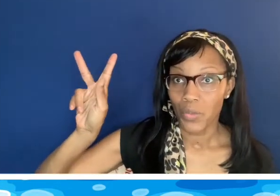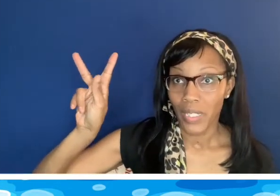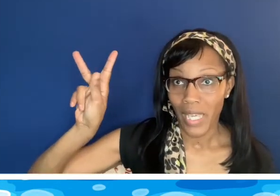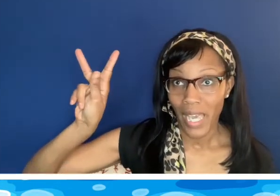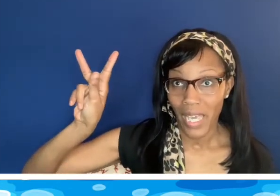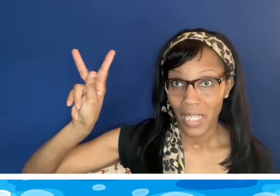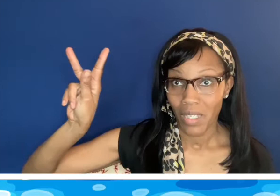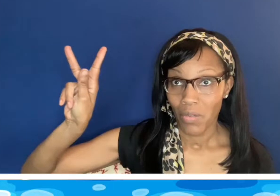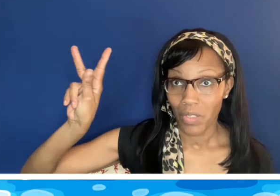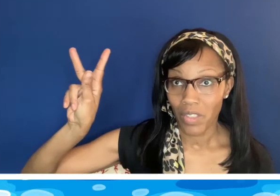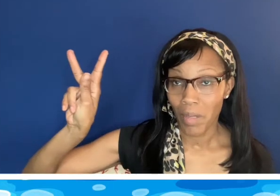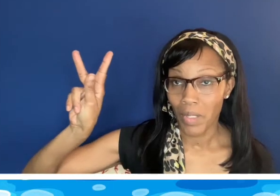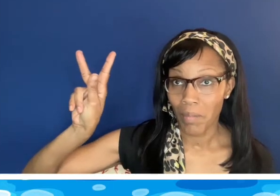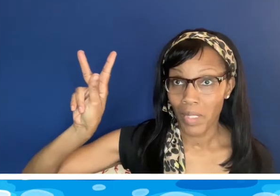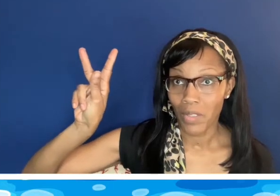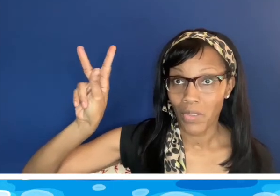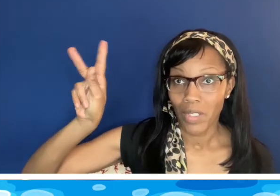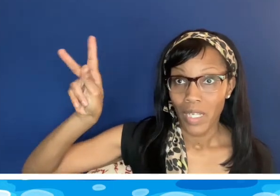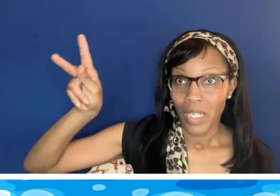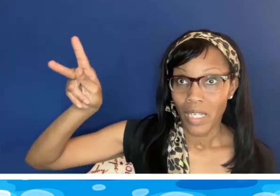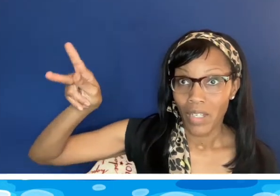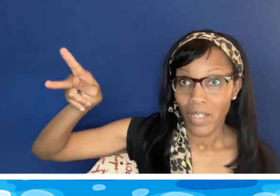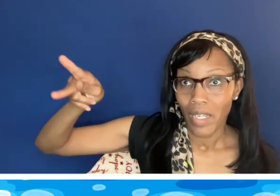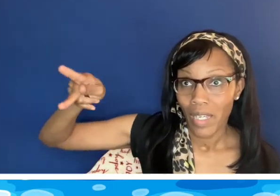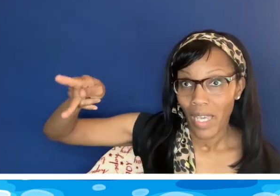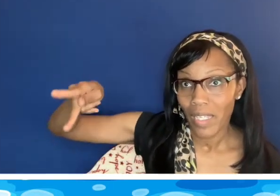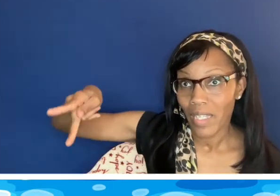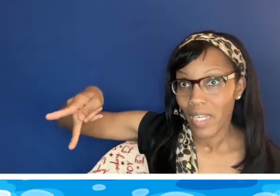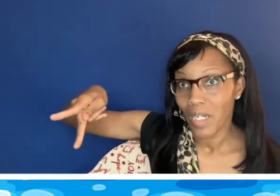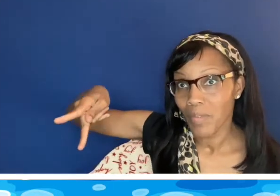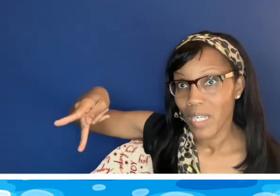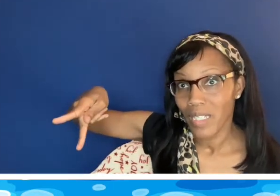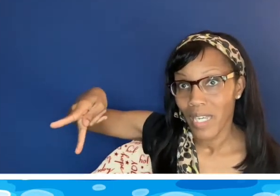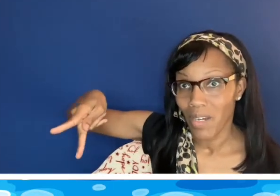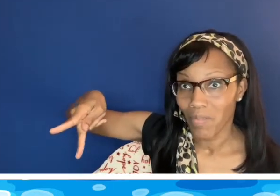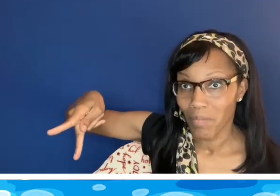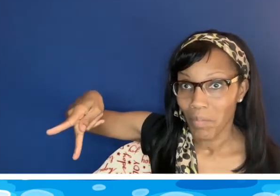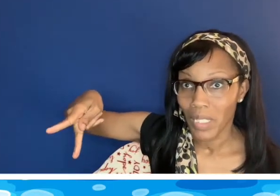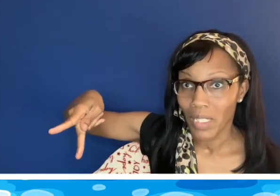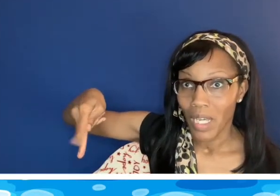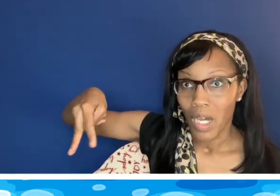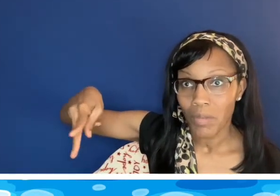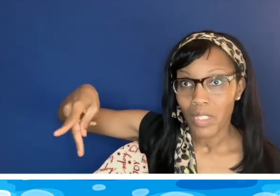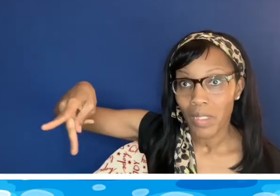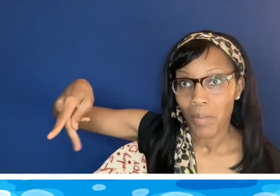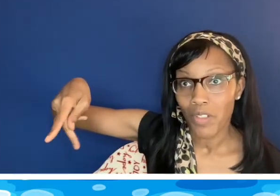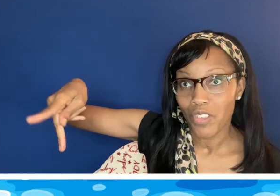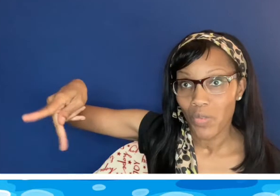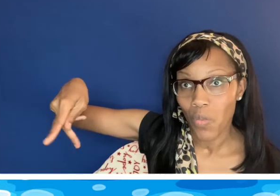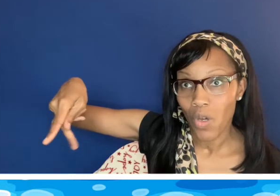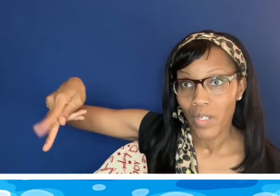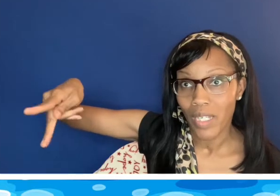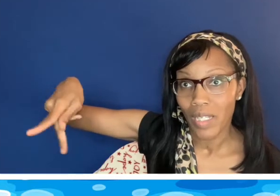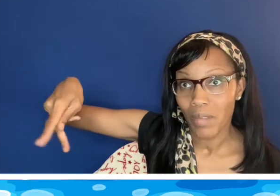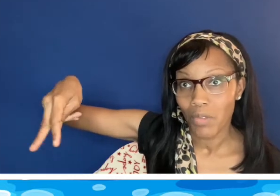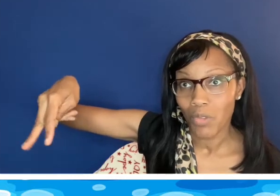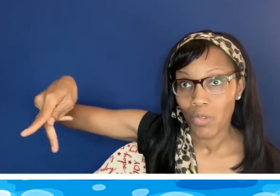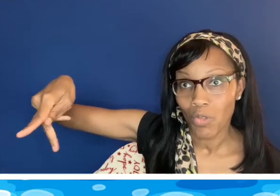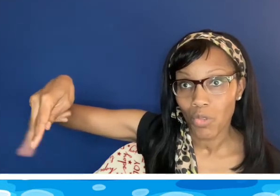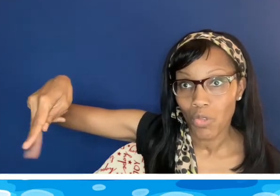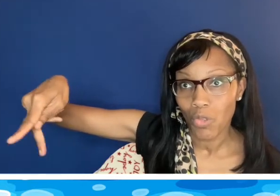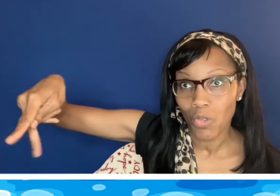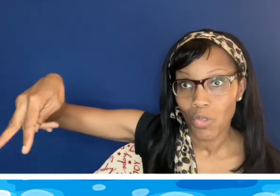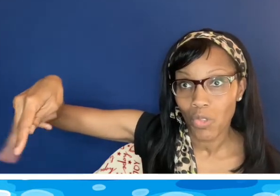let's do a K, the thumb in the middle. Now hang that upside down, P. Almost like a person walking.